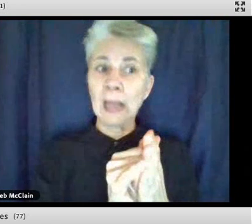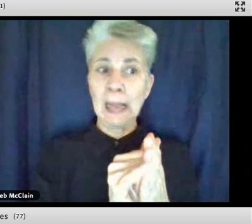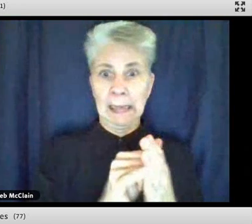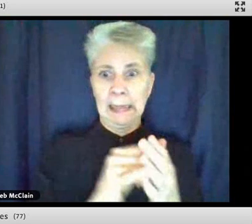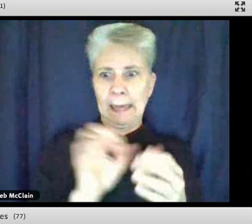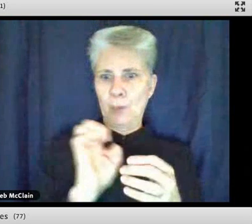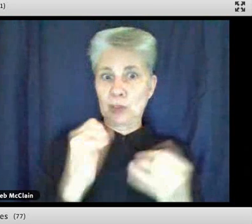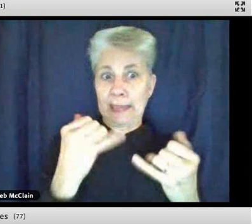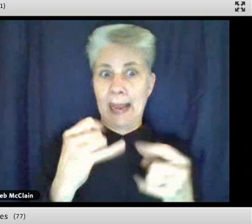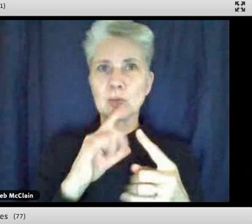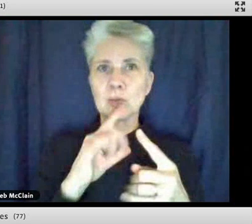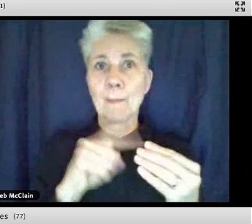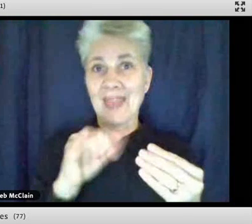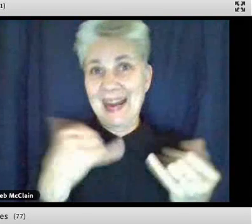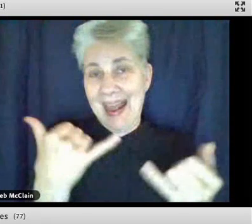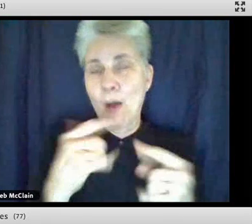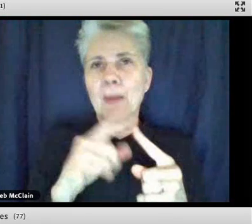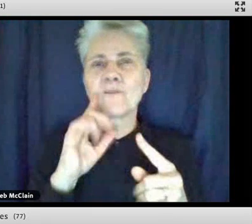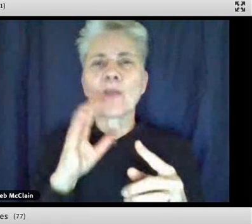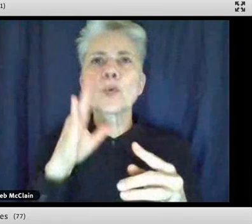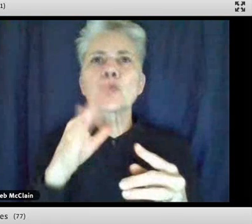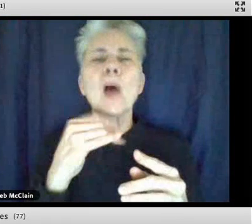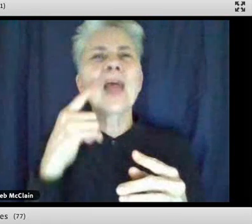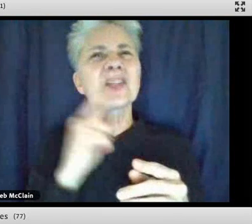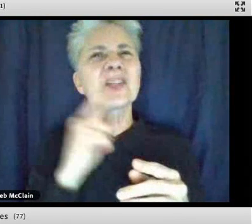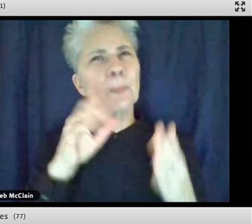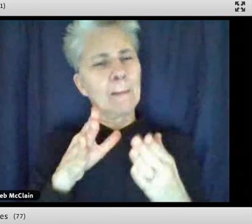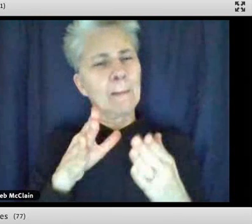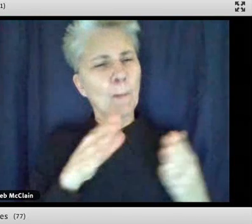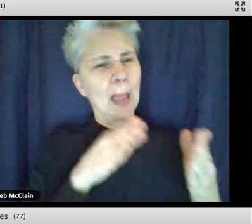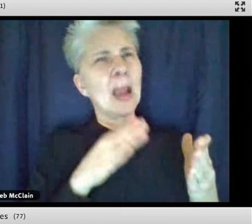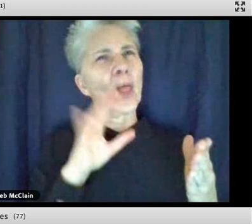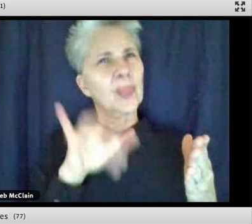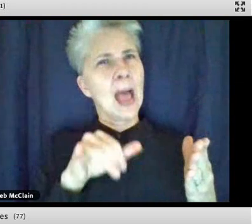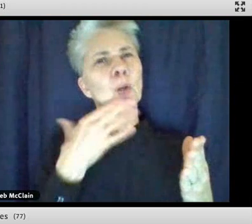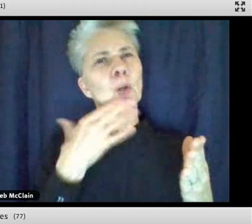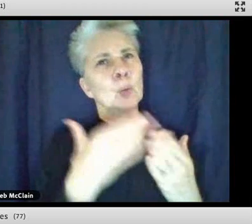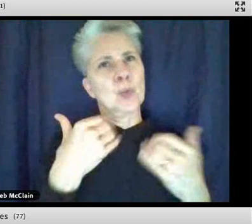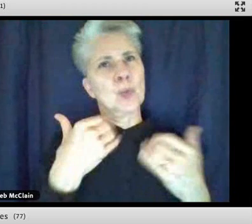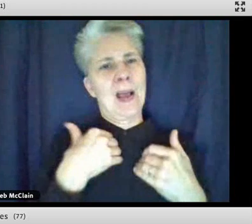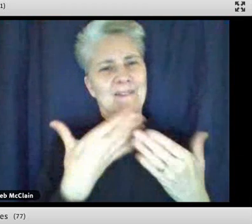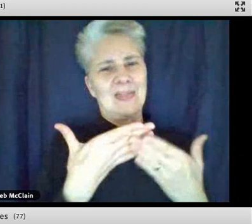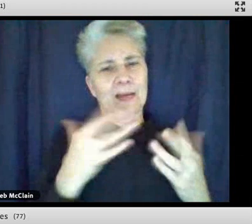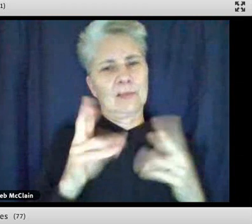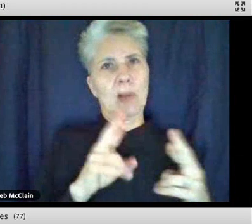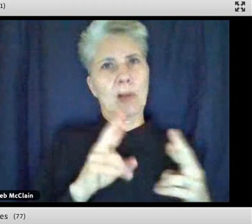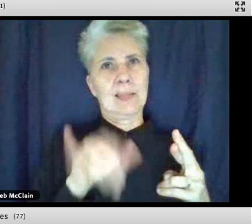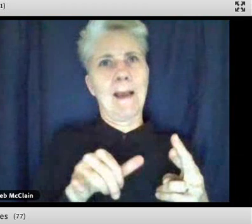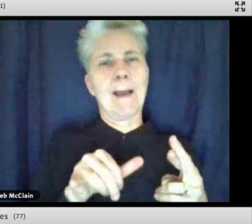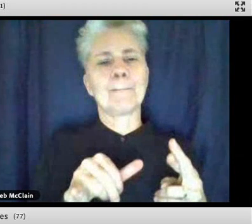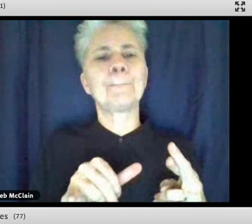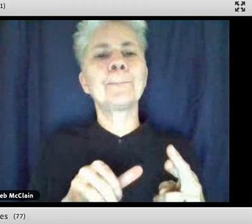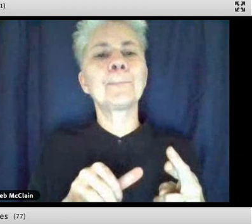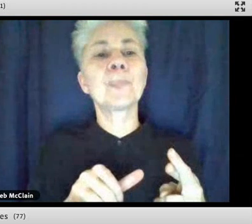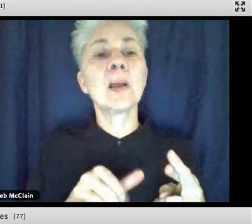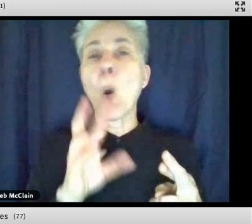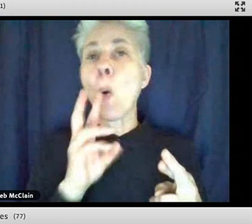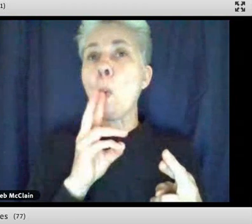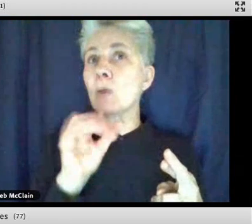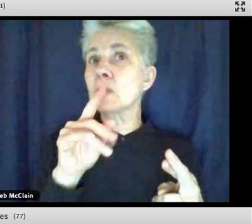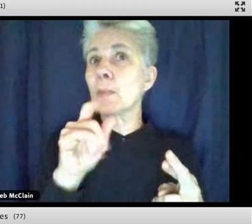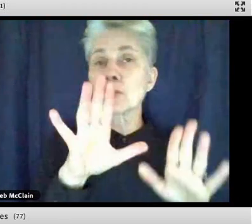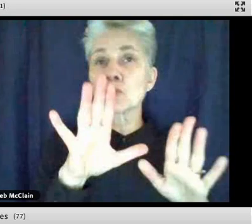we're talking about all this. But for the future, I think just to be prepared, it's good to have these things around. Our water supply is